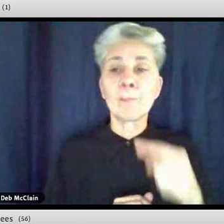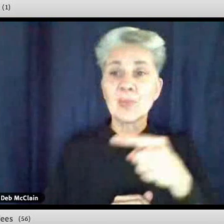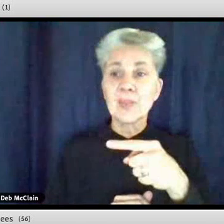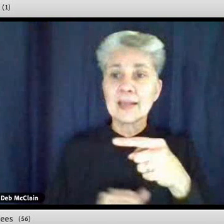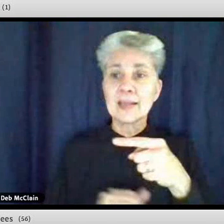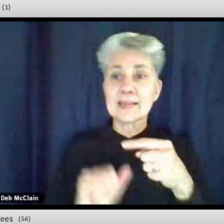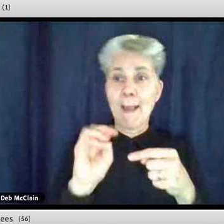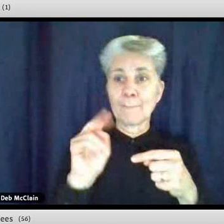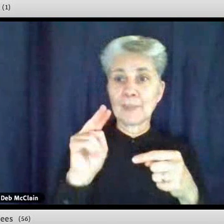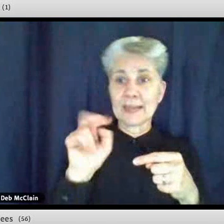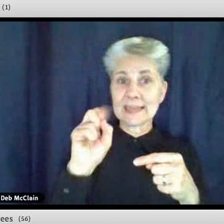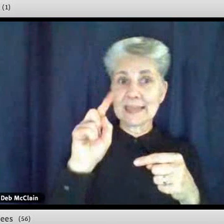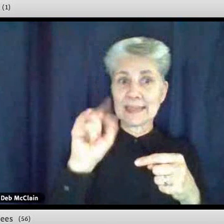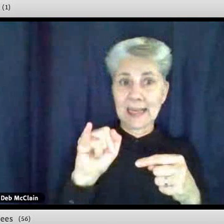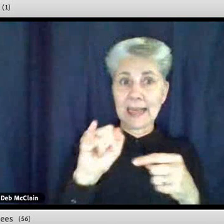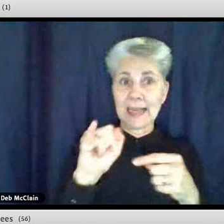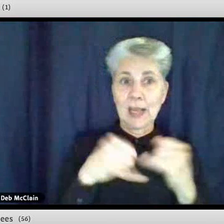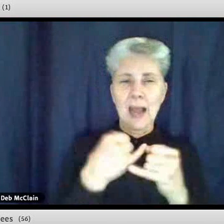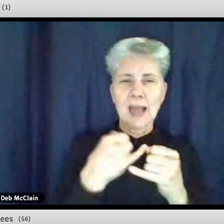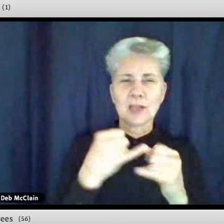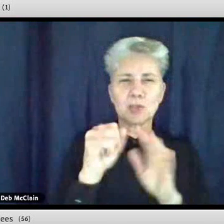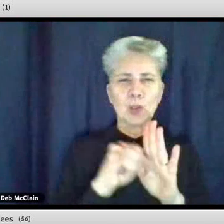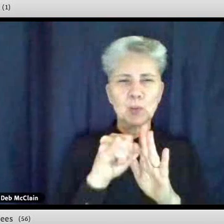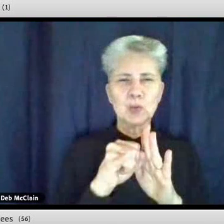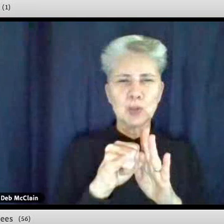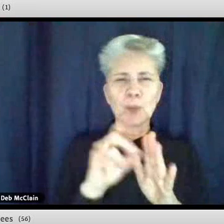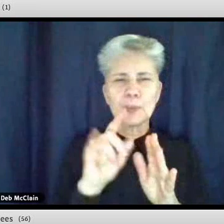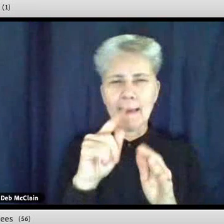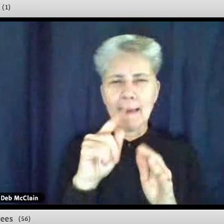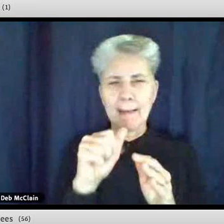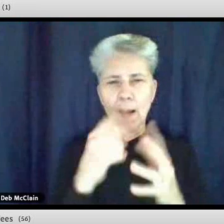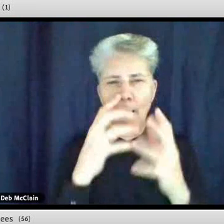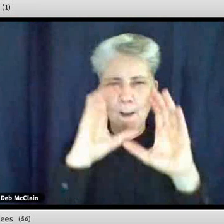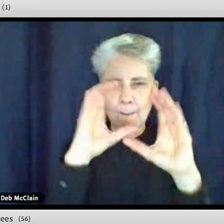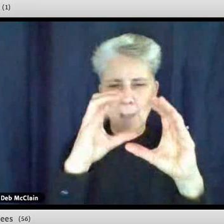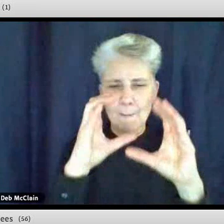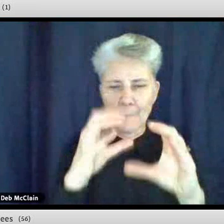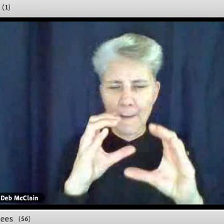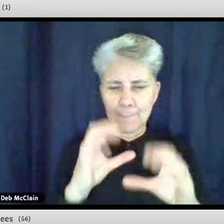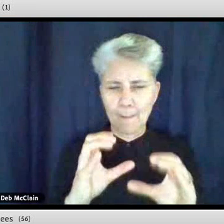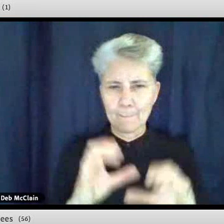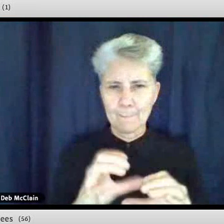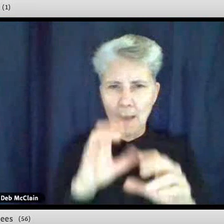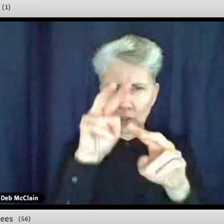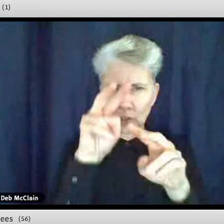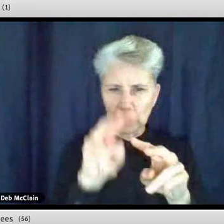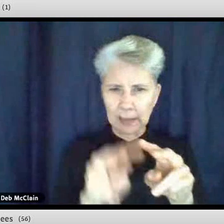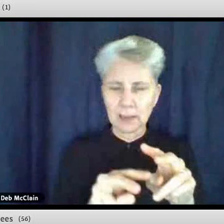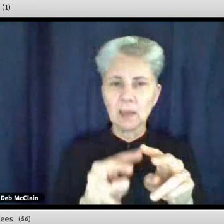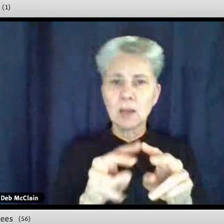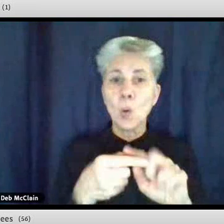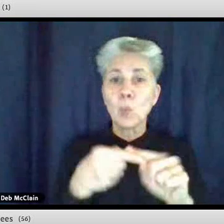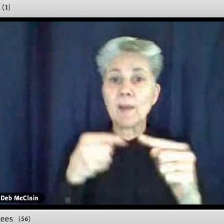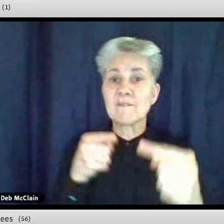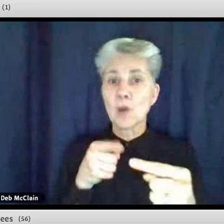has nothing to do with immigrants. This Amnesty International YouTube viewer breaks the video down